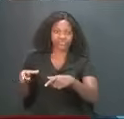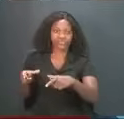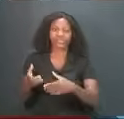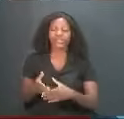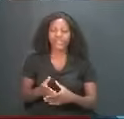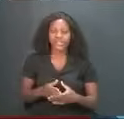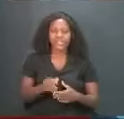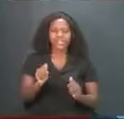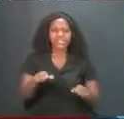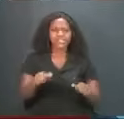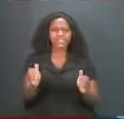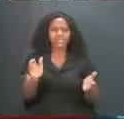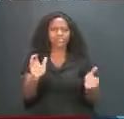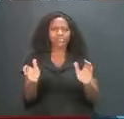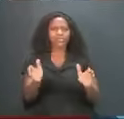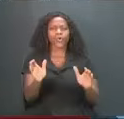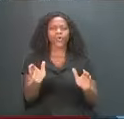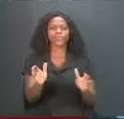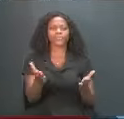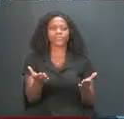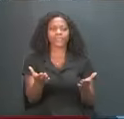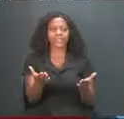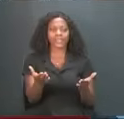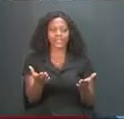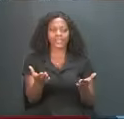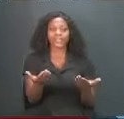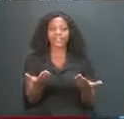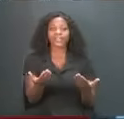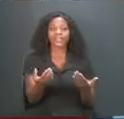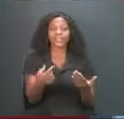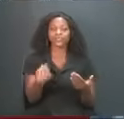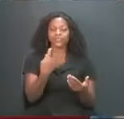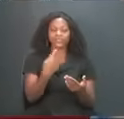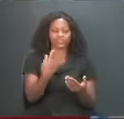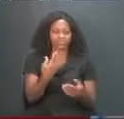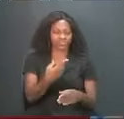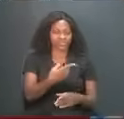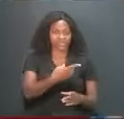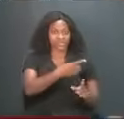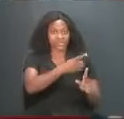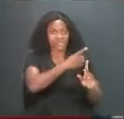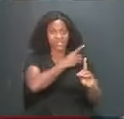likened to a fight between David and Goliath.